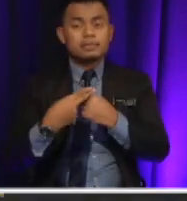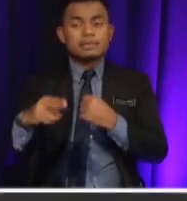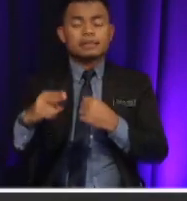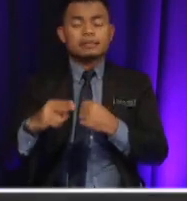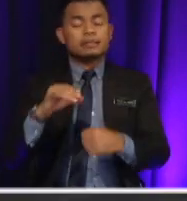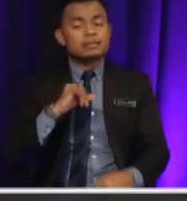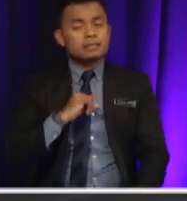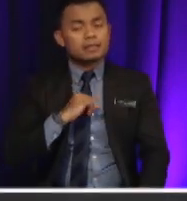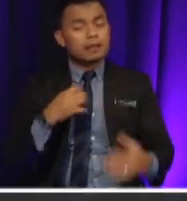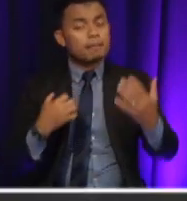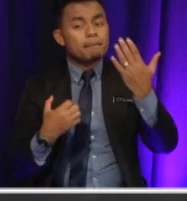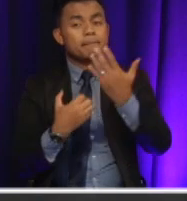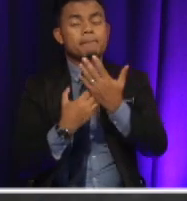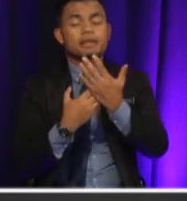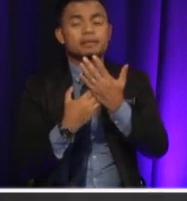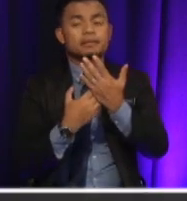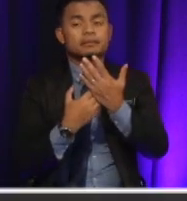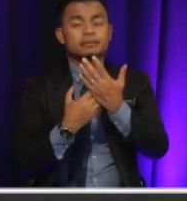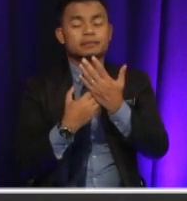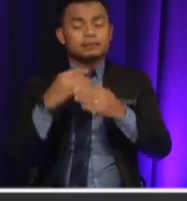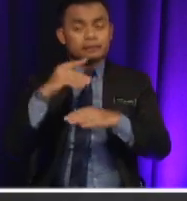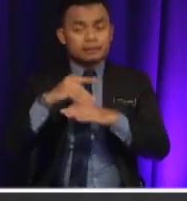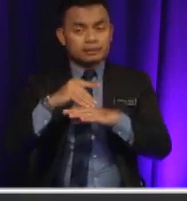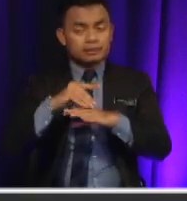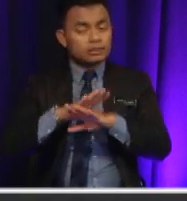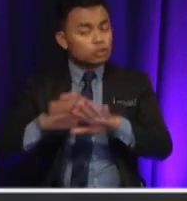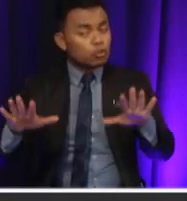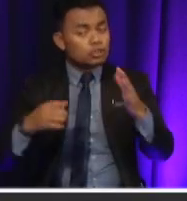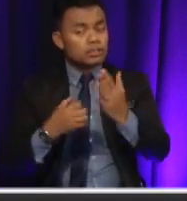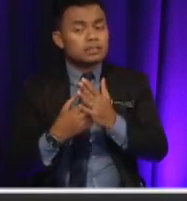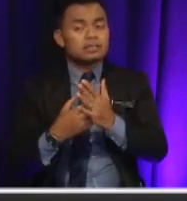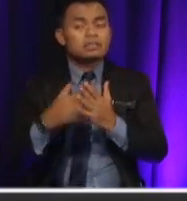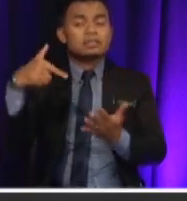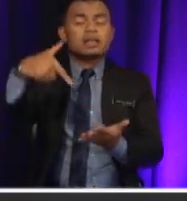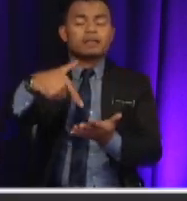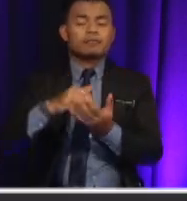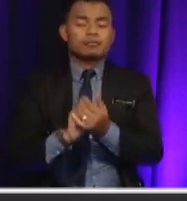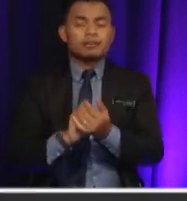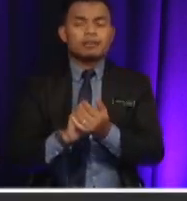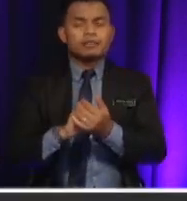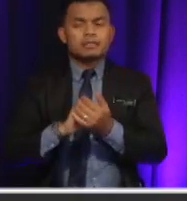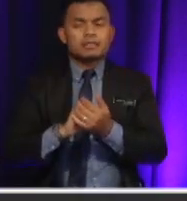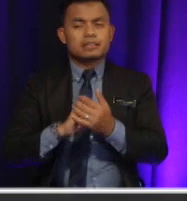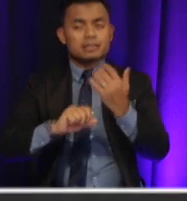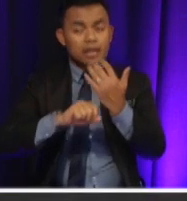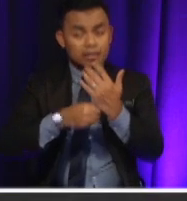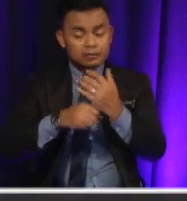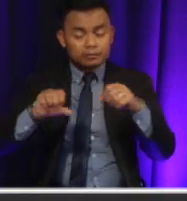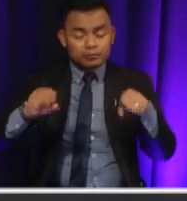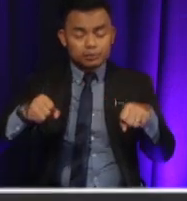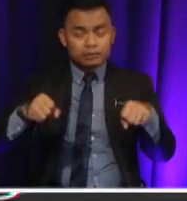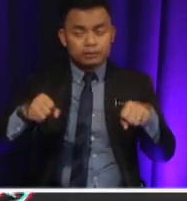the battery in which no charge is left, the starter motor which remains